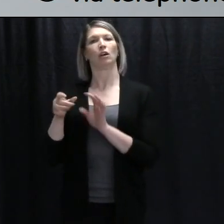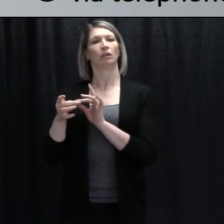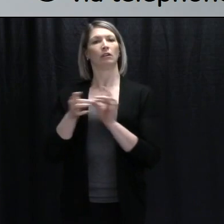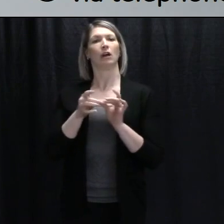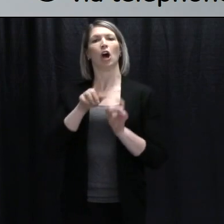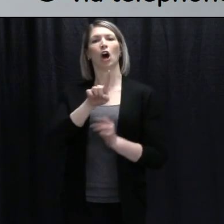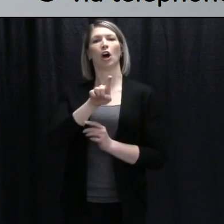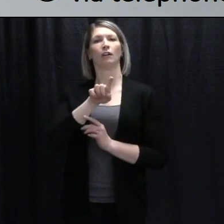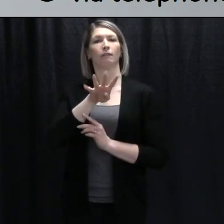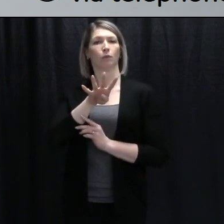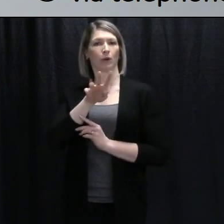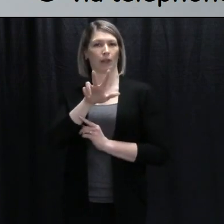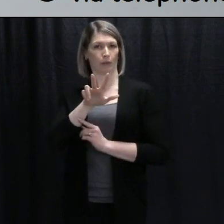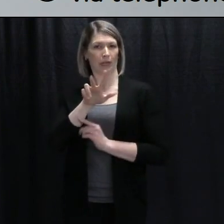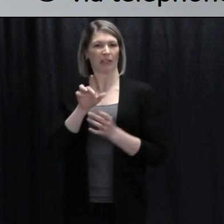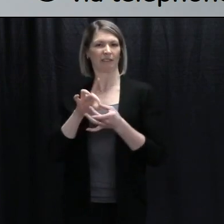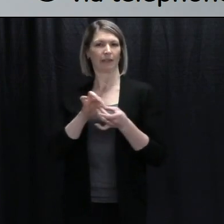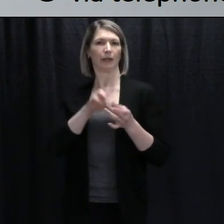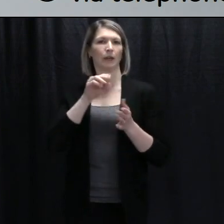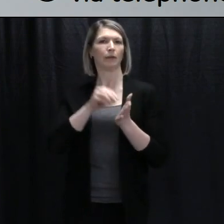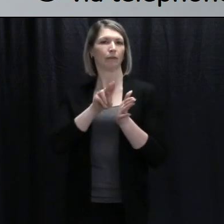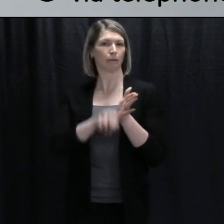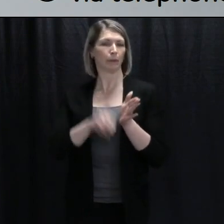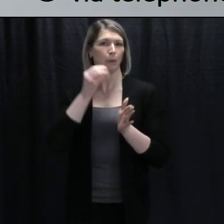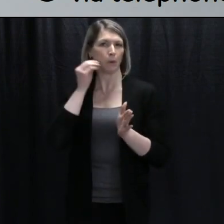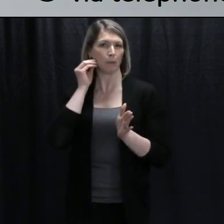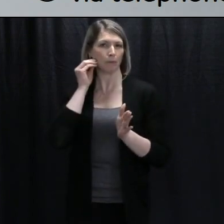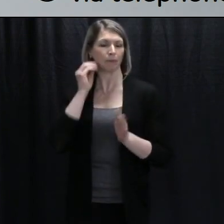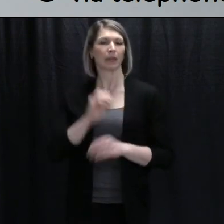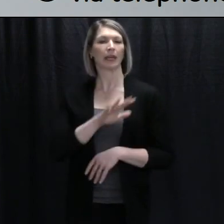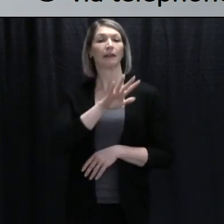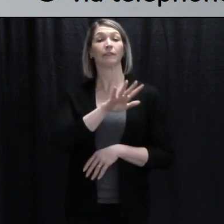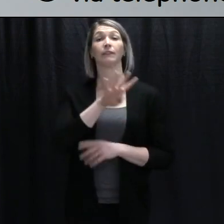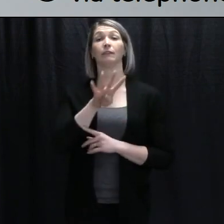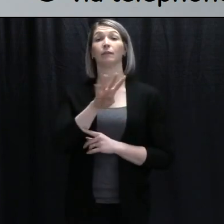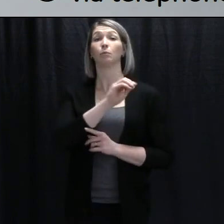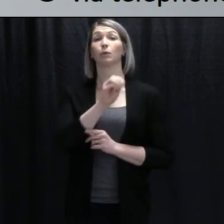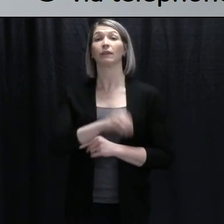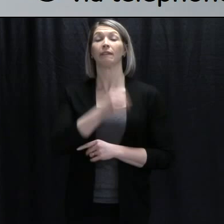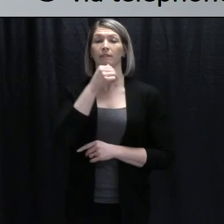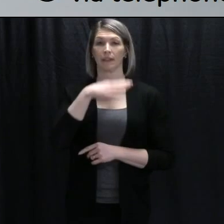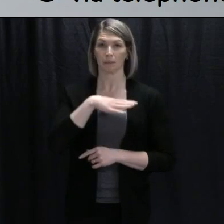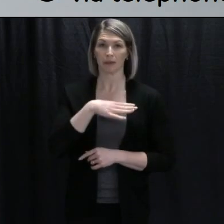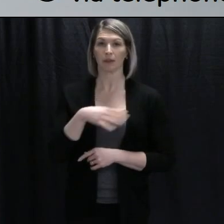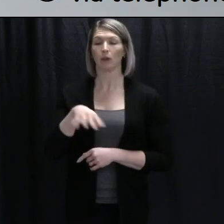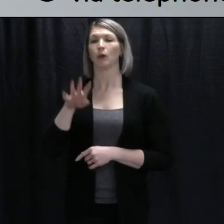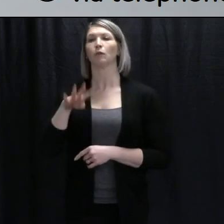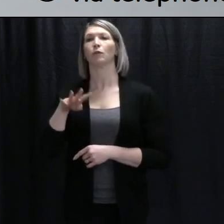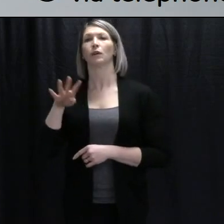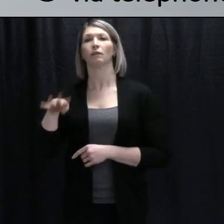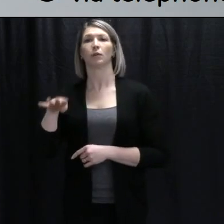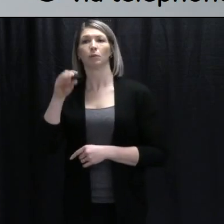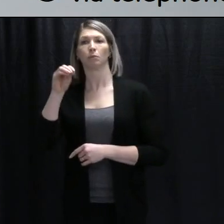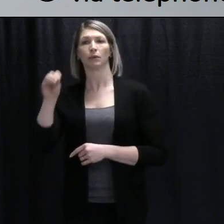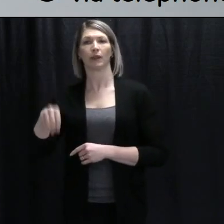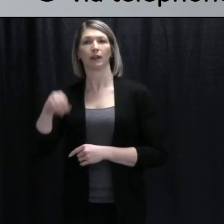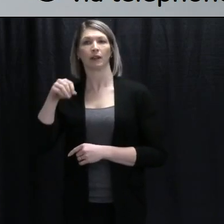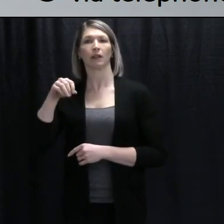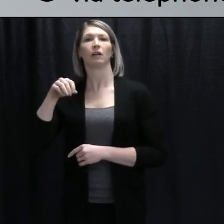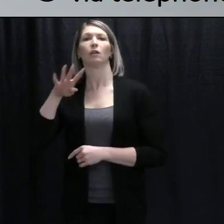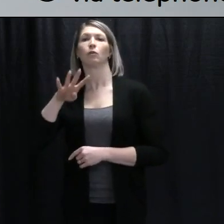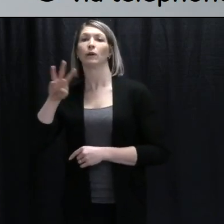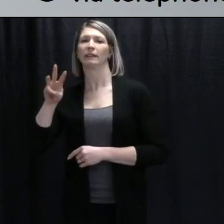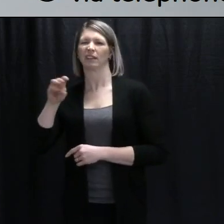related to calls to in-home. 54% of cases are female and 46% male.